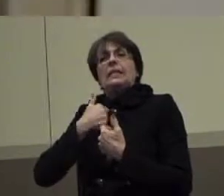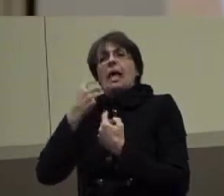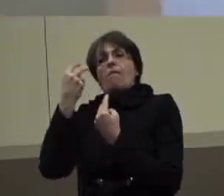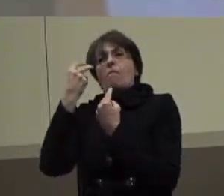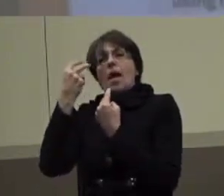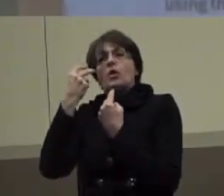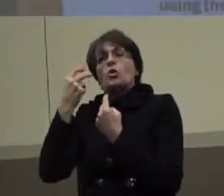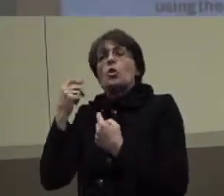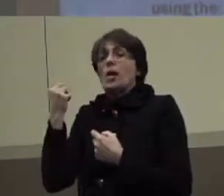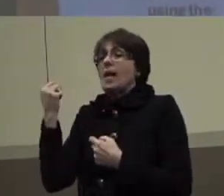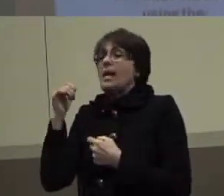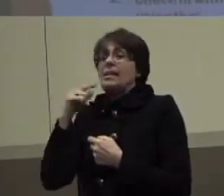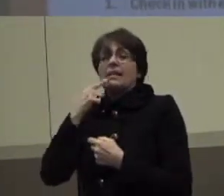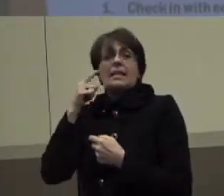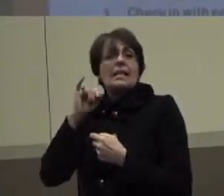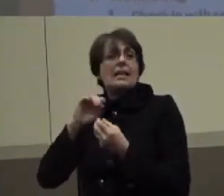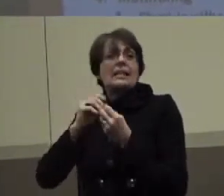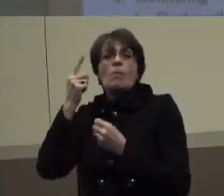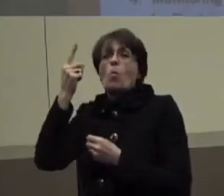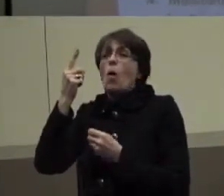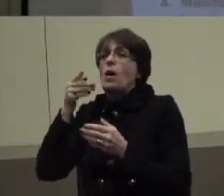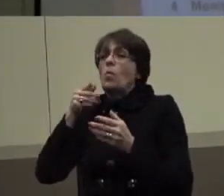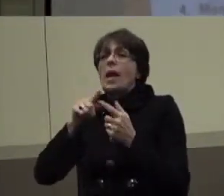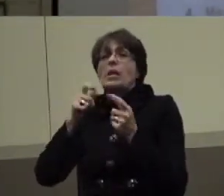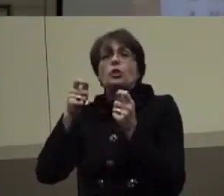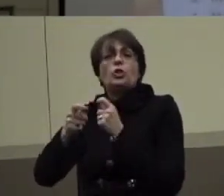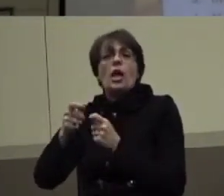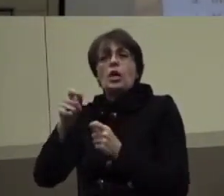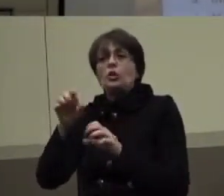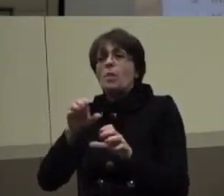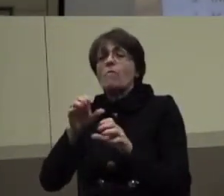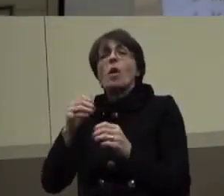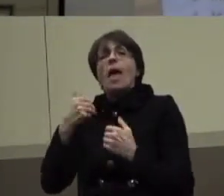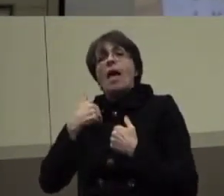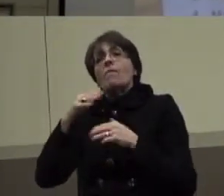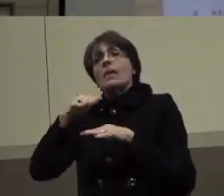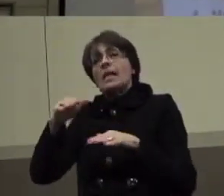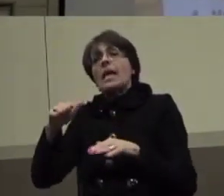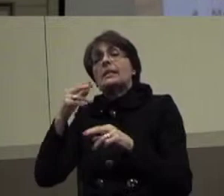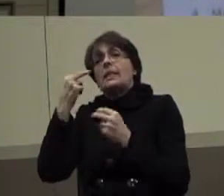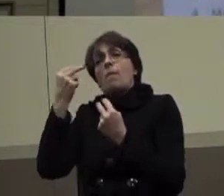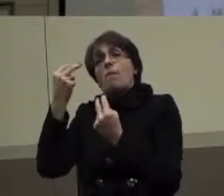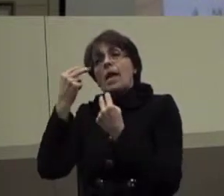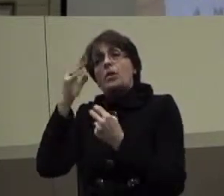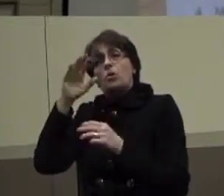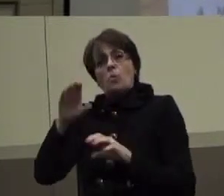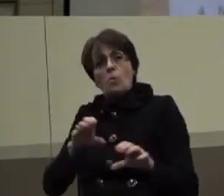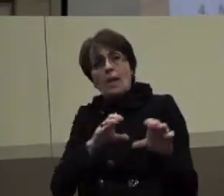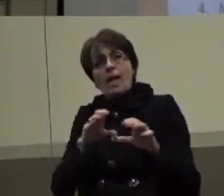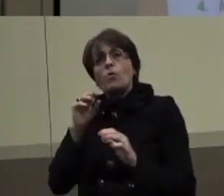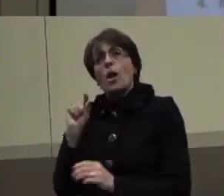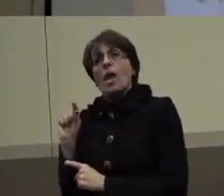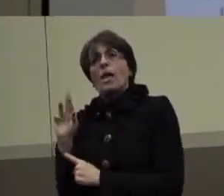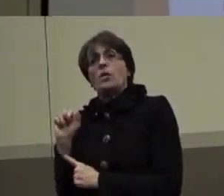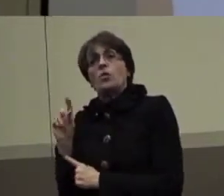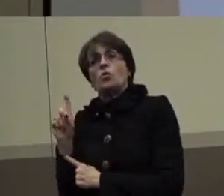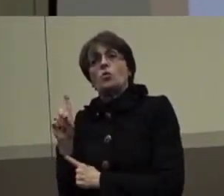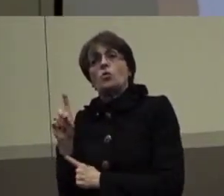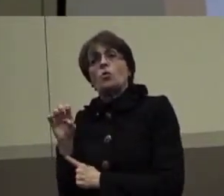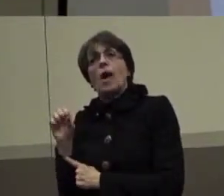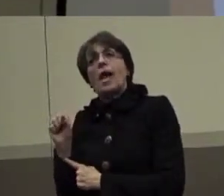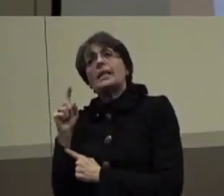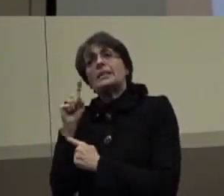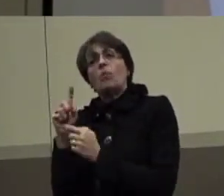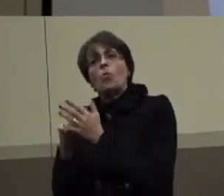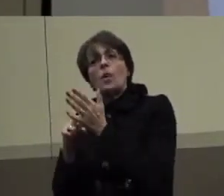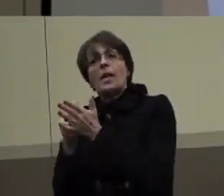the #1 way to change behavior, is to have kids monitor their own behavior and their own grades for reading and writing and